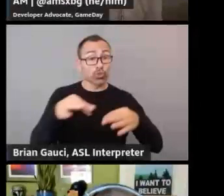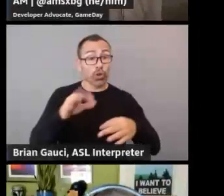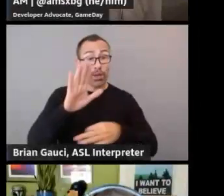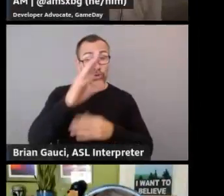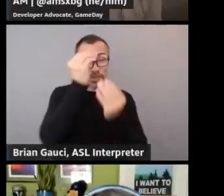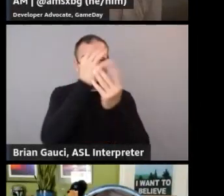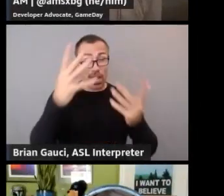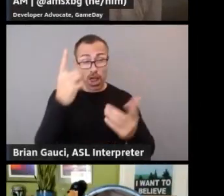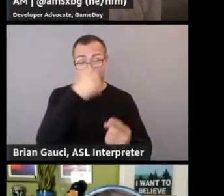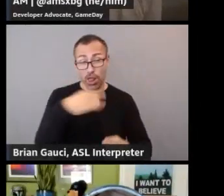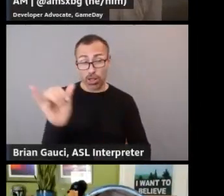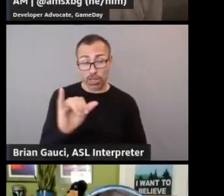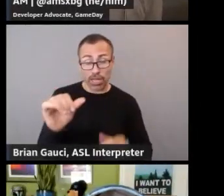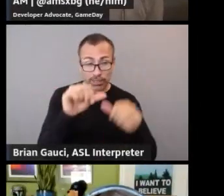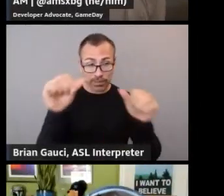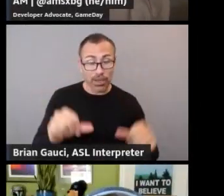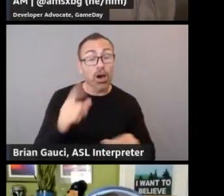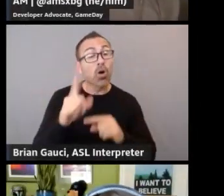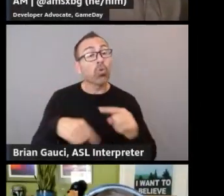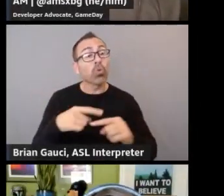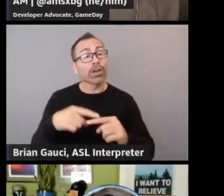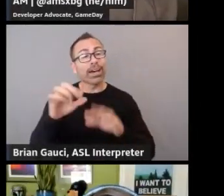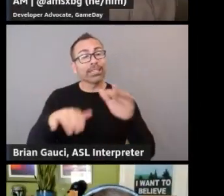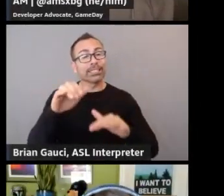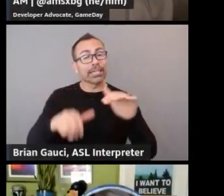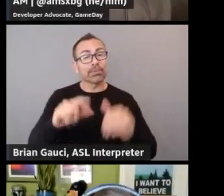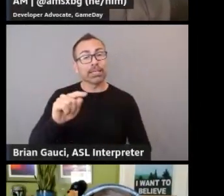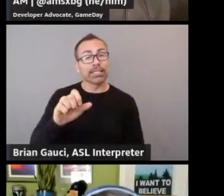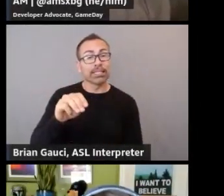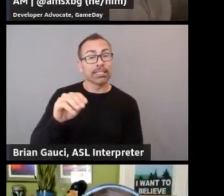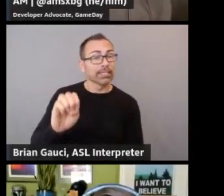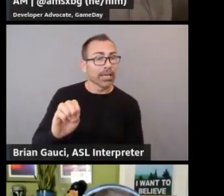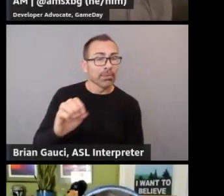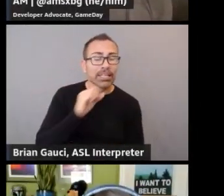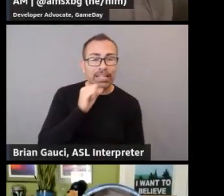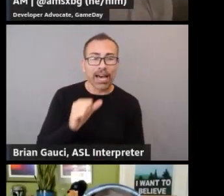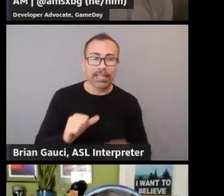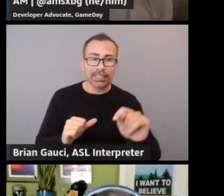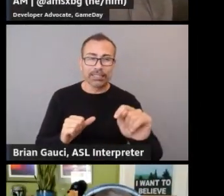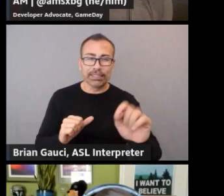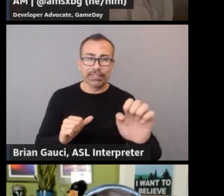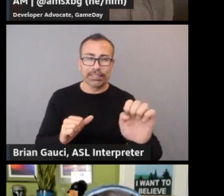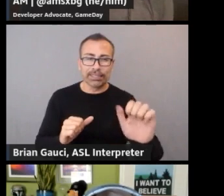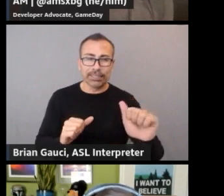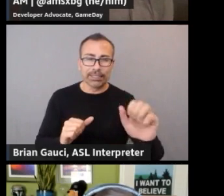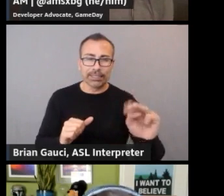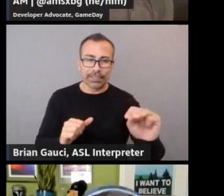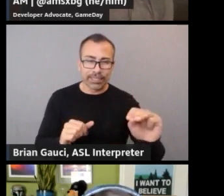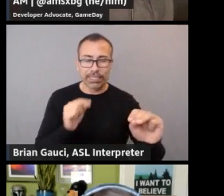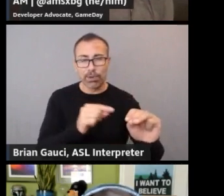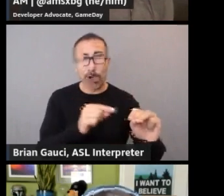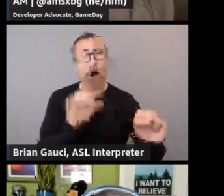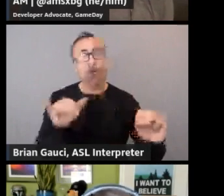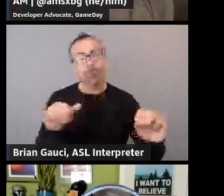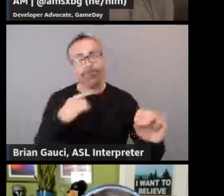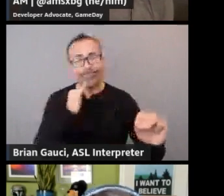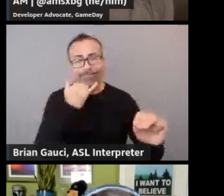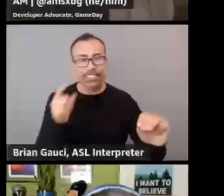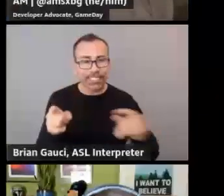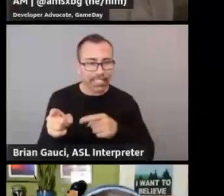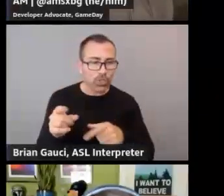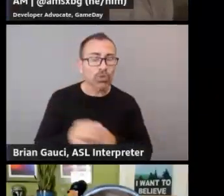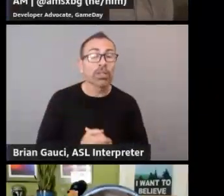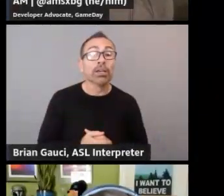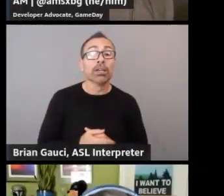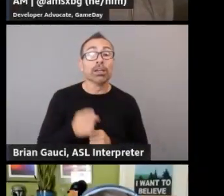in TAM and not team, the validator could tell, whoops, that's a mistake. Probably you meant this one. And likewise, in the second part of the schema,